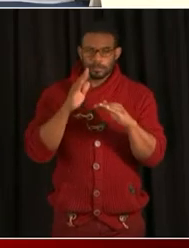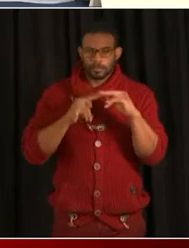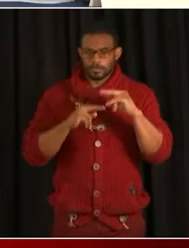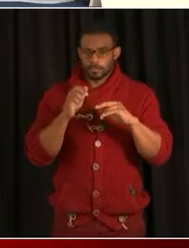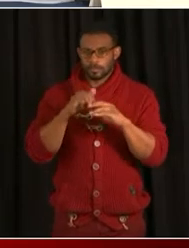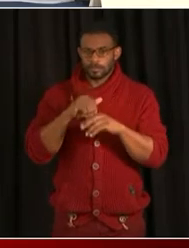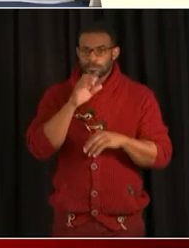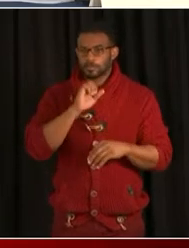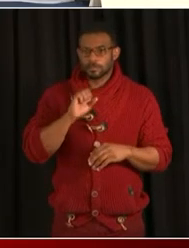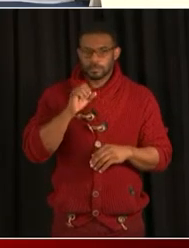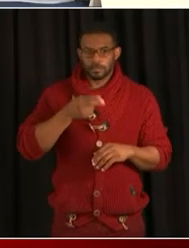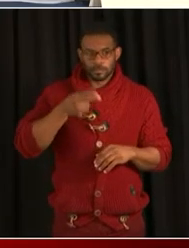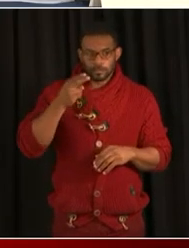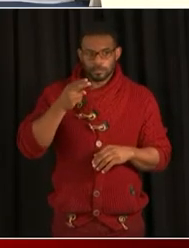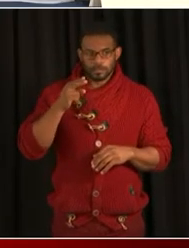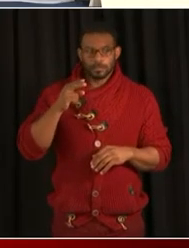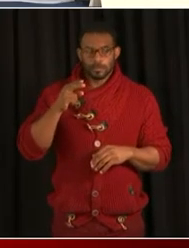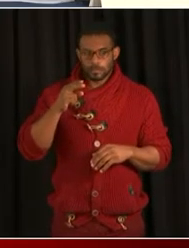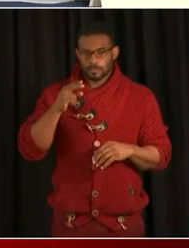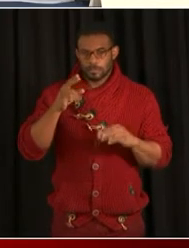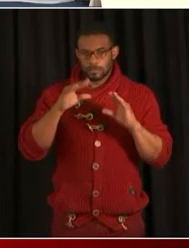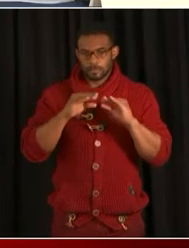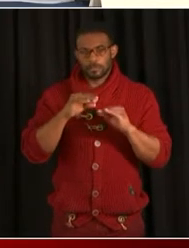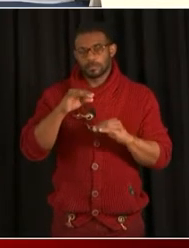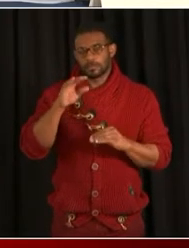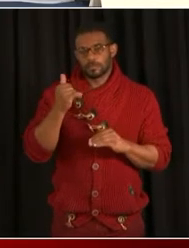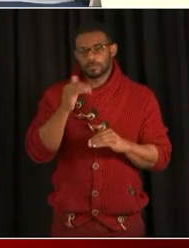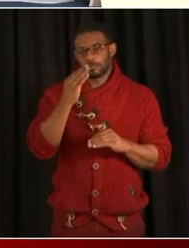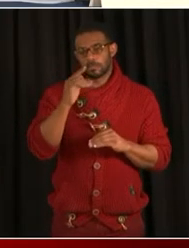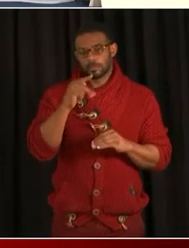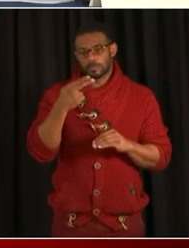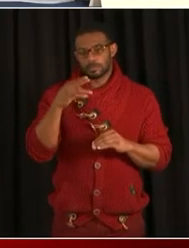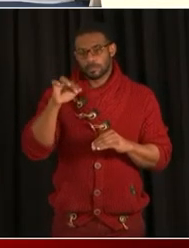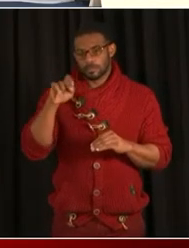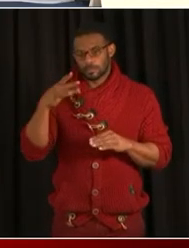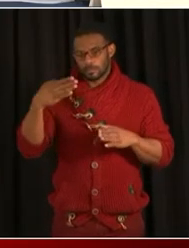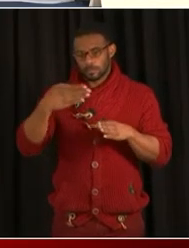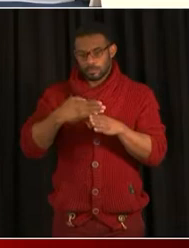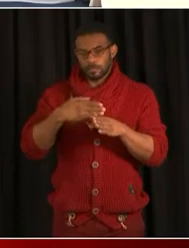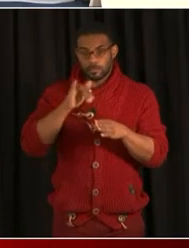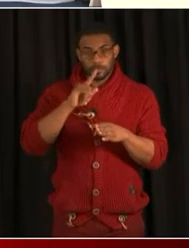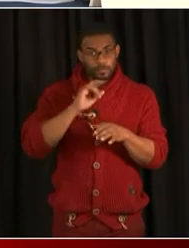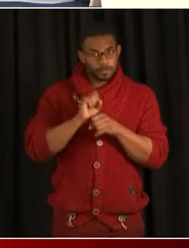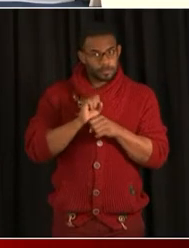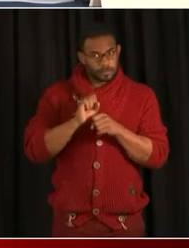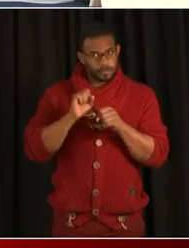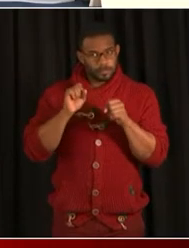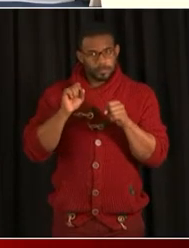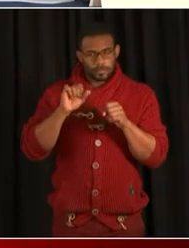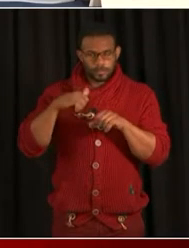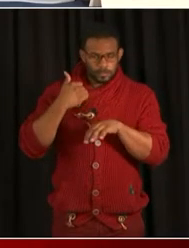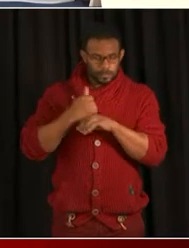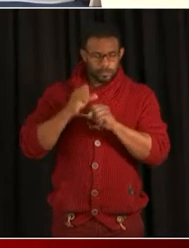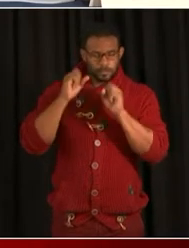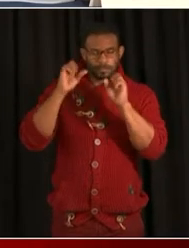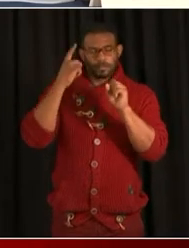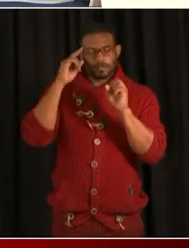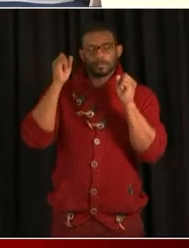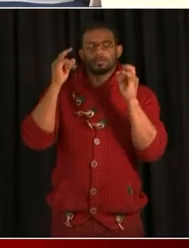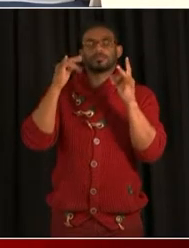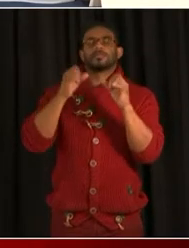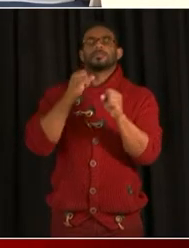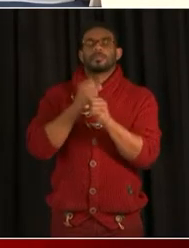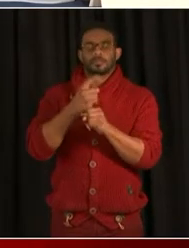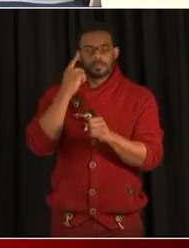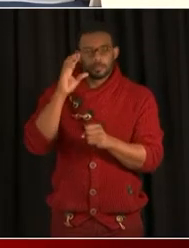facility in the old historic Tivoli at 14th and Park. And as you all know, that was really a landmark for many,